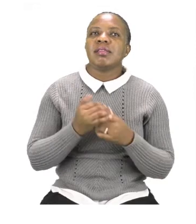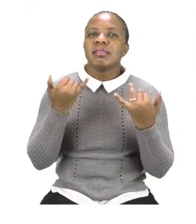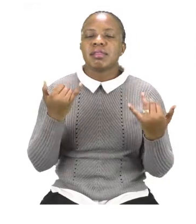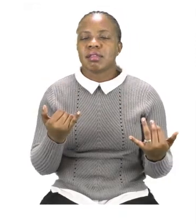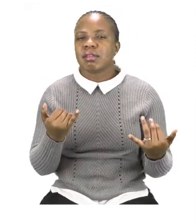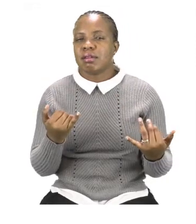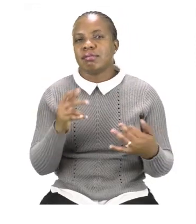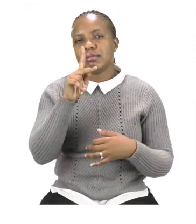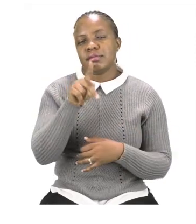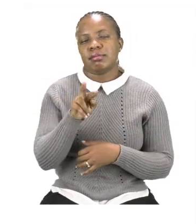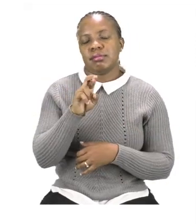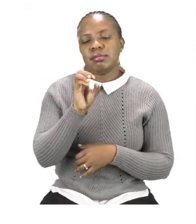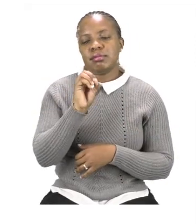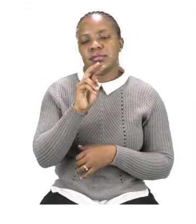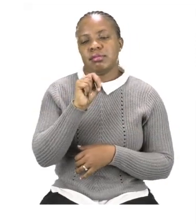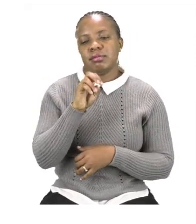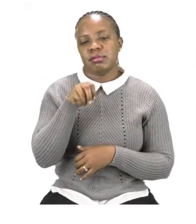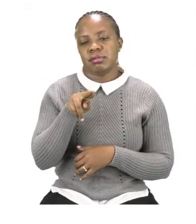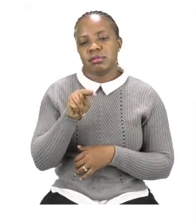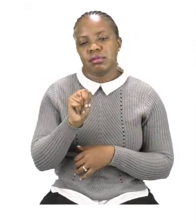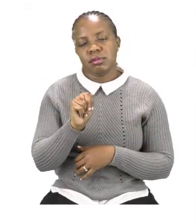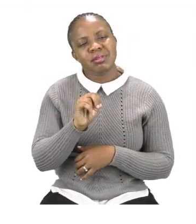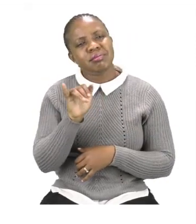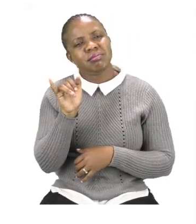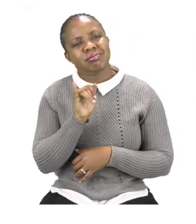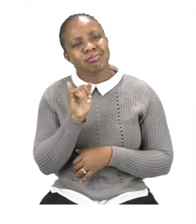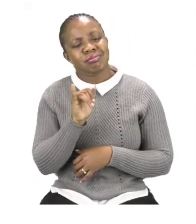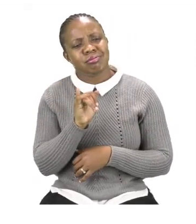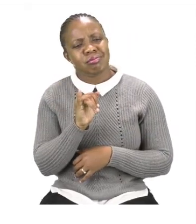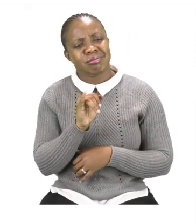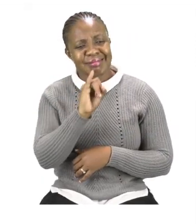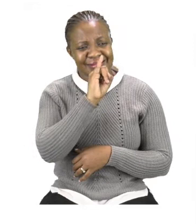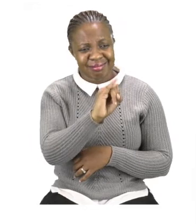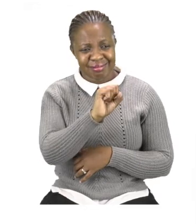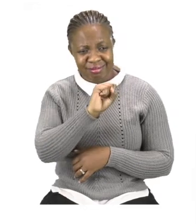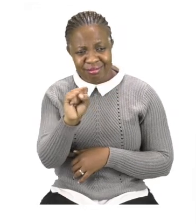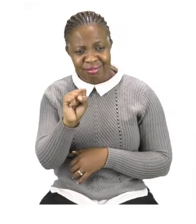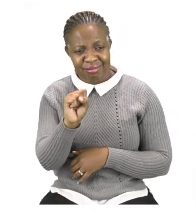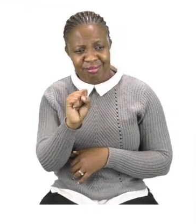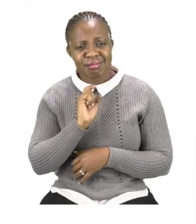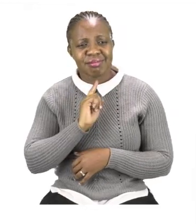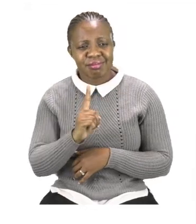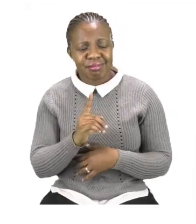Is it the word is? How about the word big?